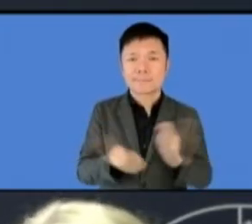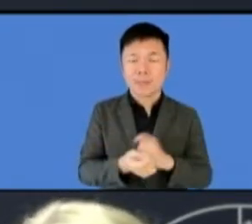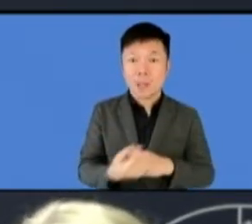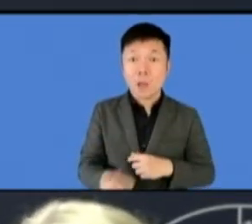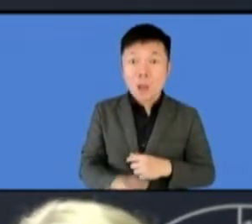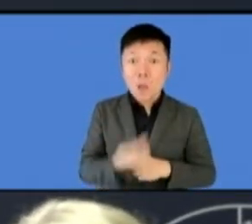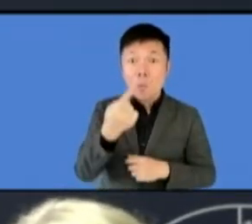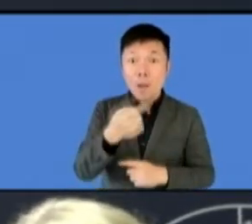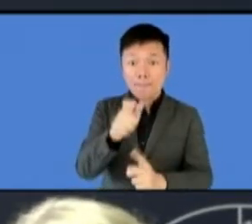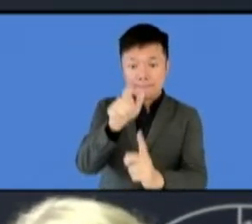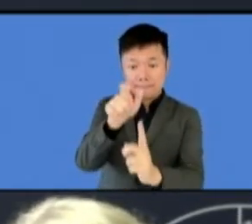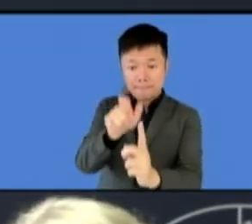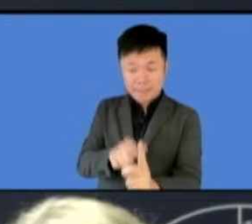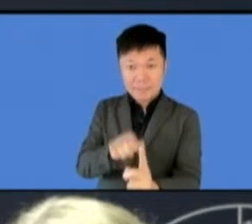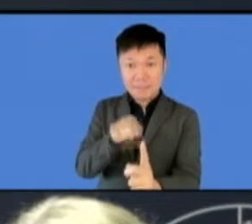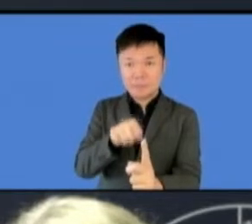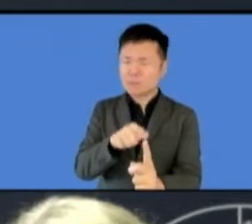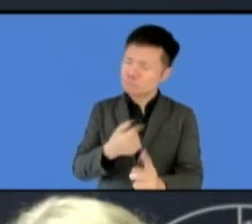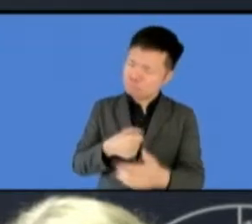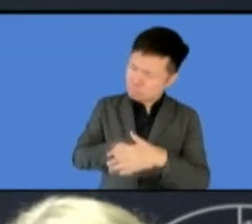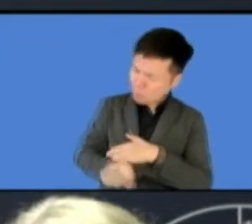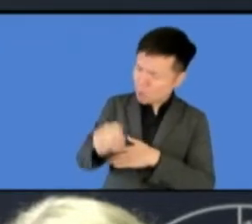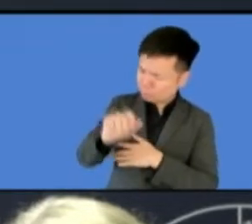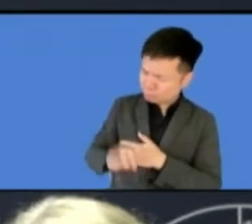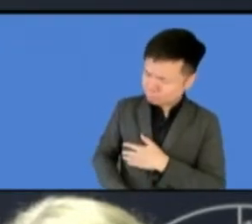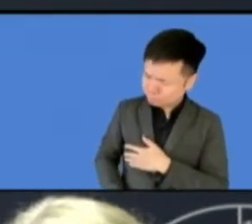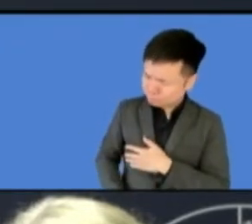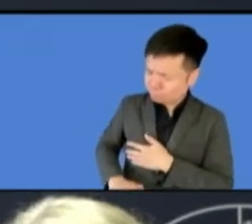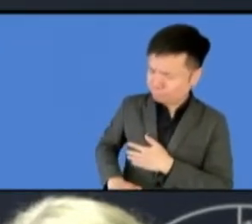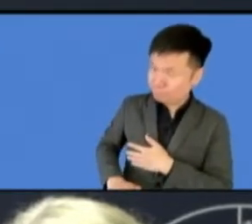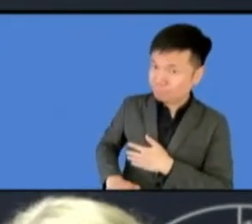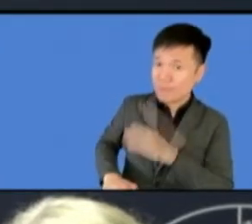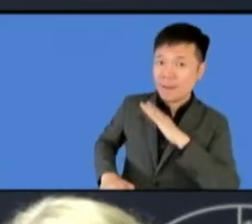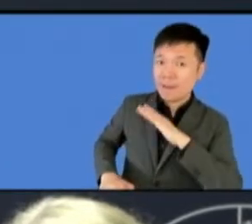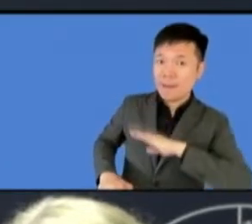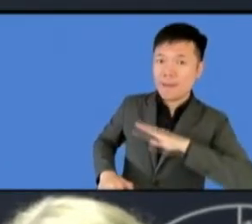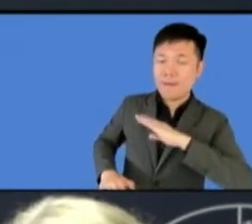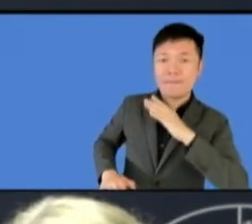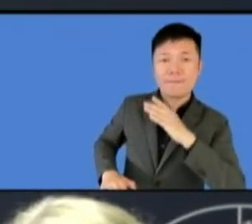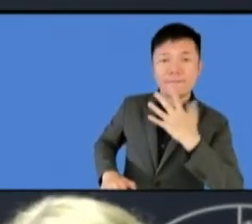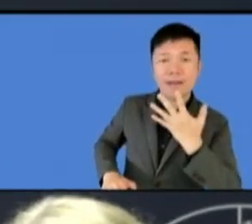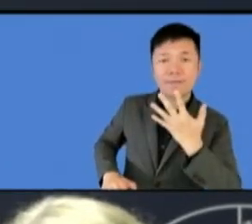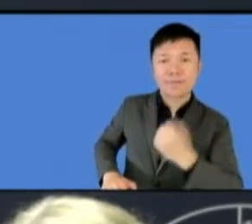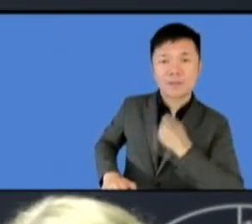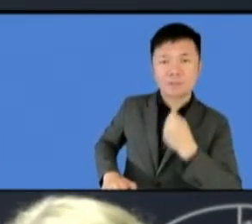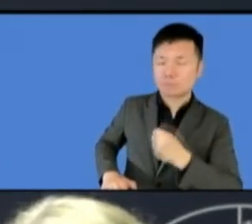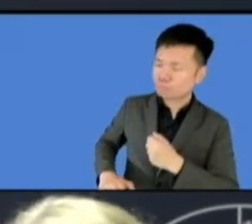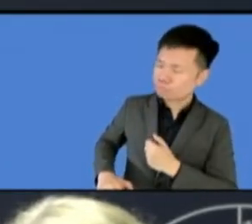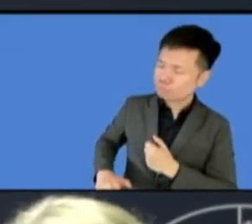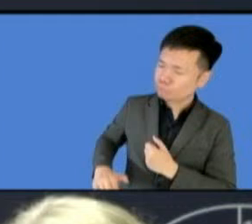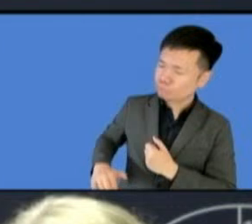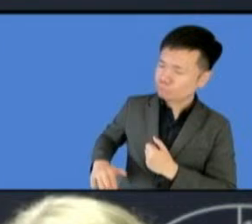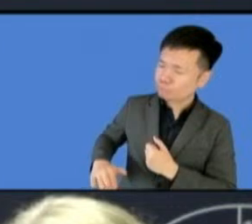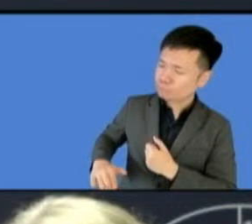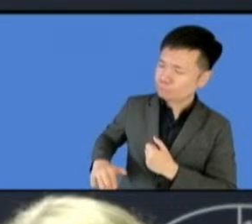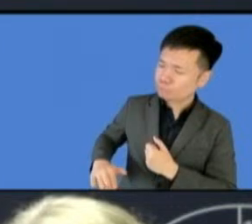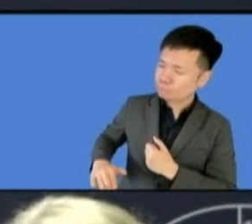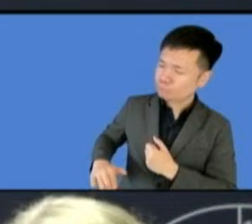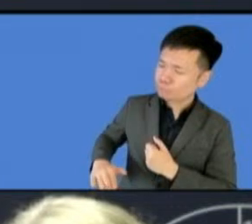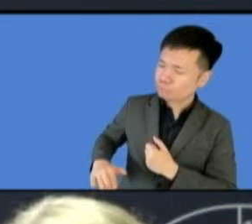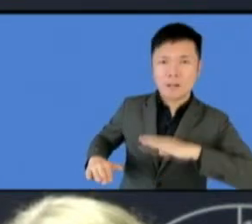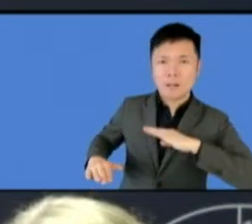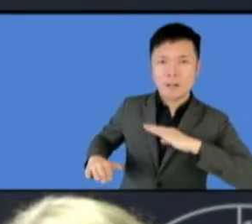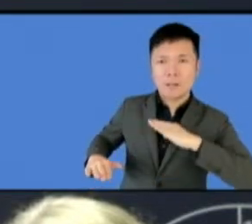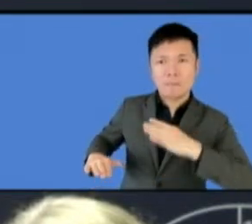can start out from being young, like a 5-year-old in Cambodia in 2015, becomes sort of middle age in an